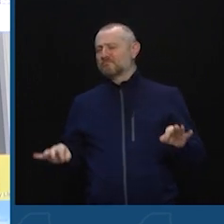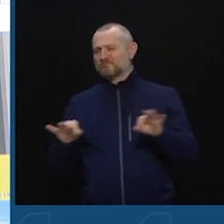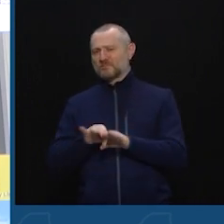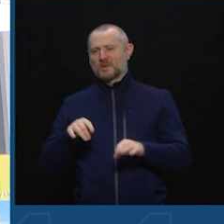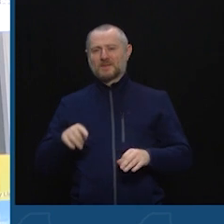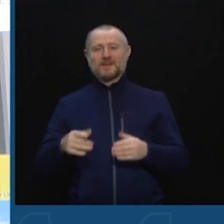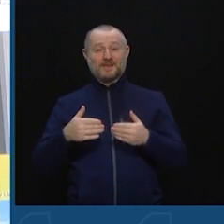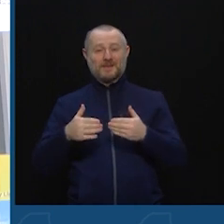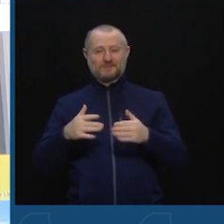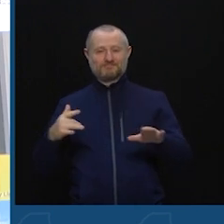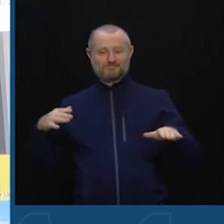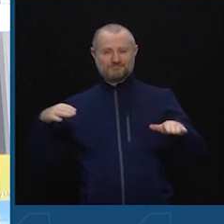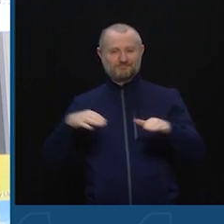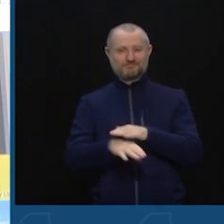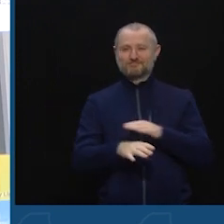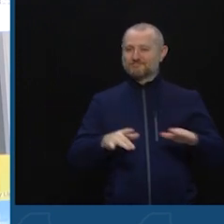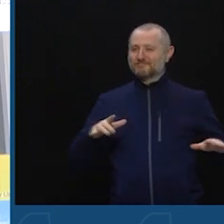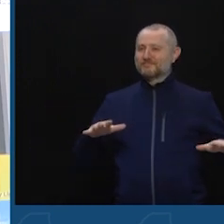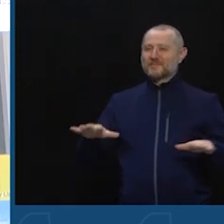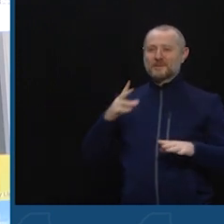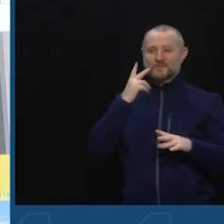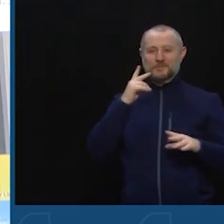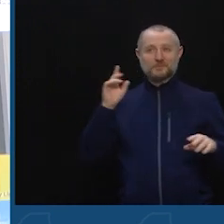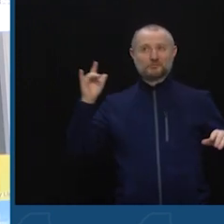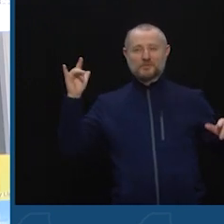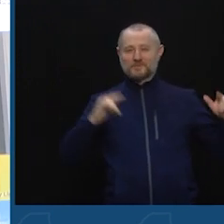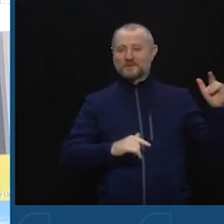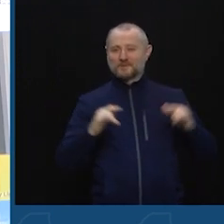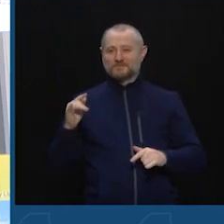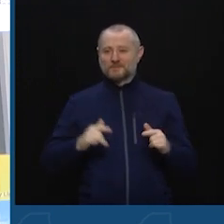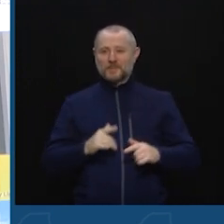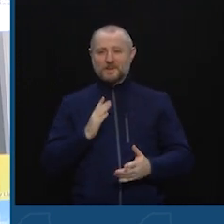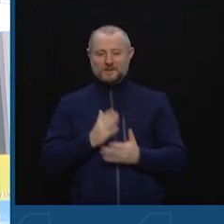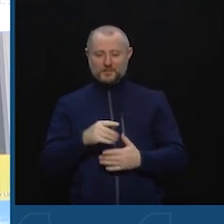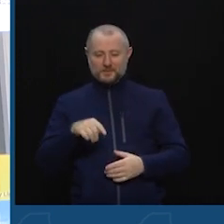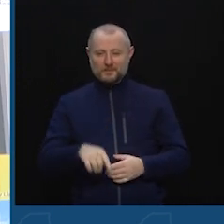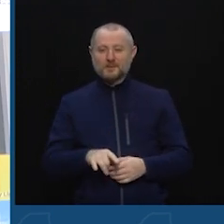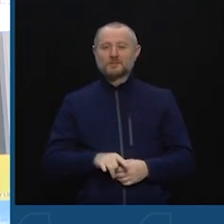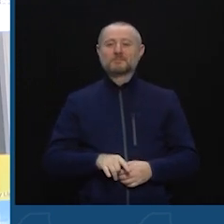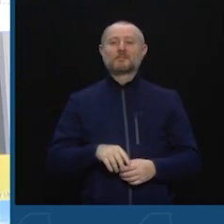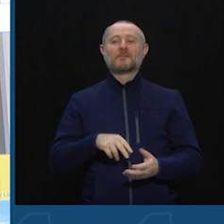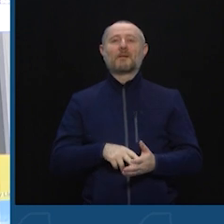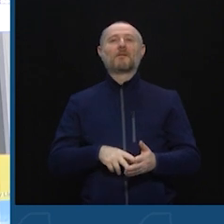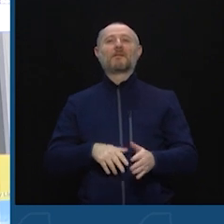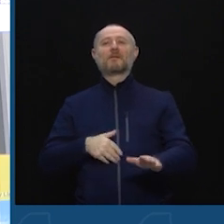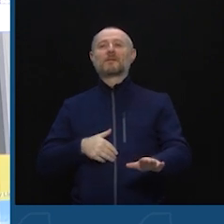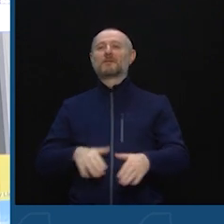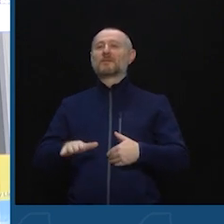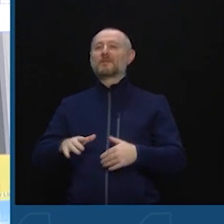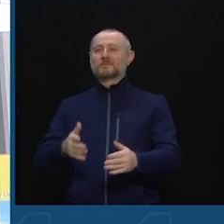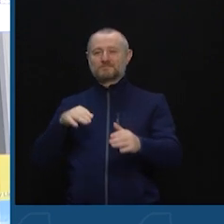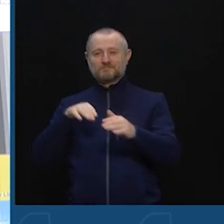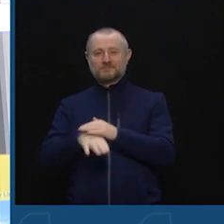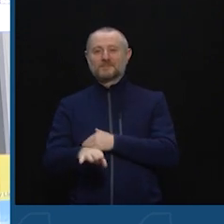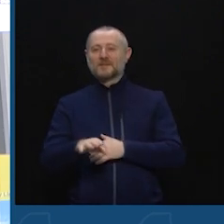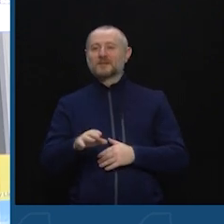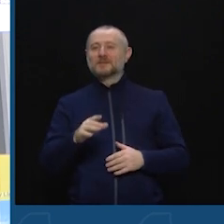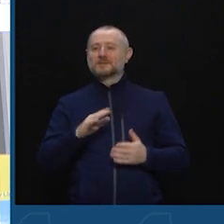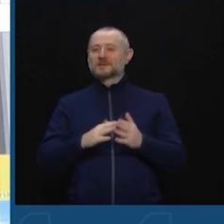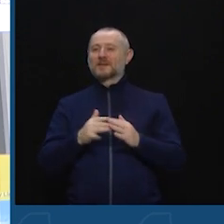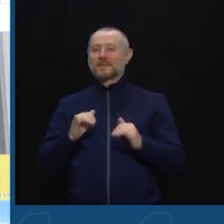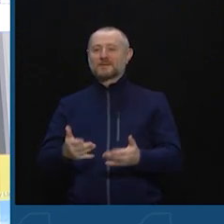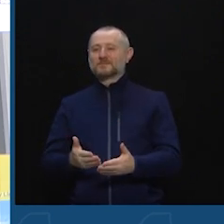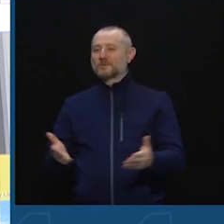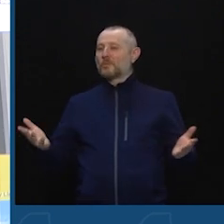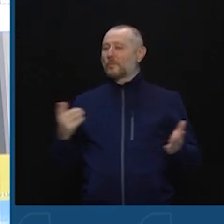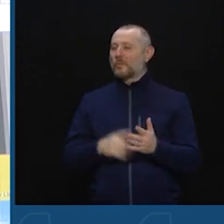gateways. When travelers stop and they step foot off their plane and into our city, this is what we want them to see: